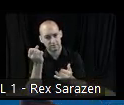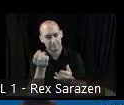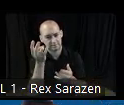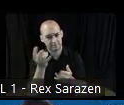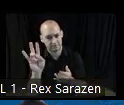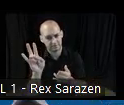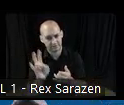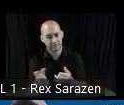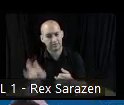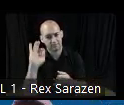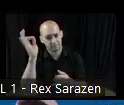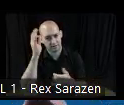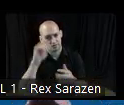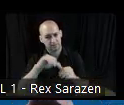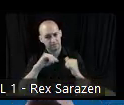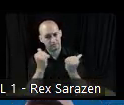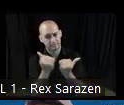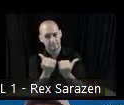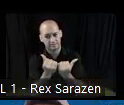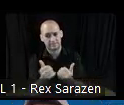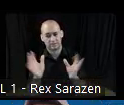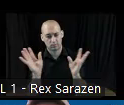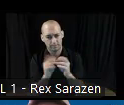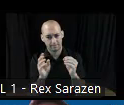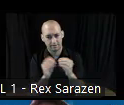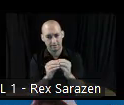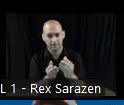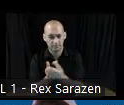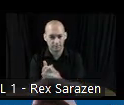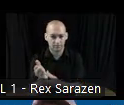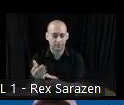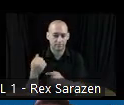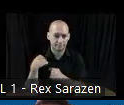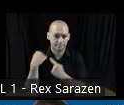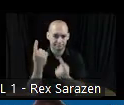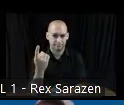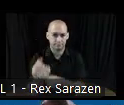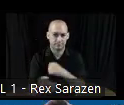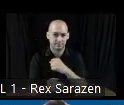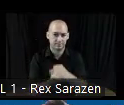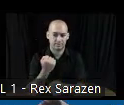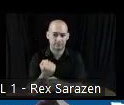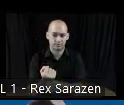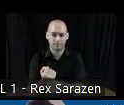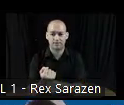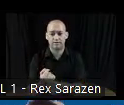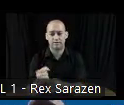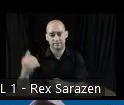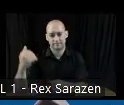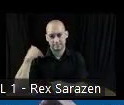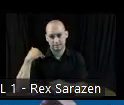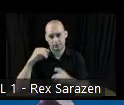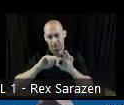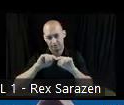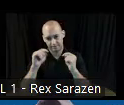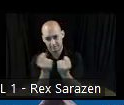federal agencies, we've been meeting over the course of the last year as an executive team and then in what